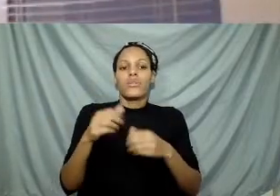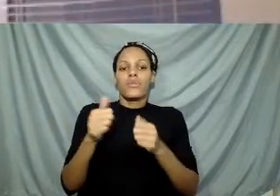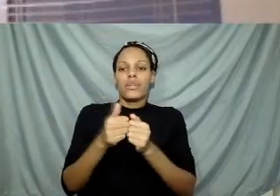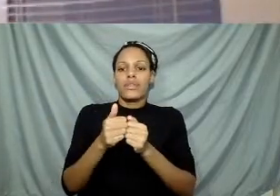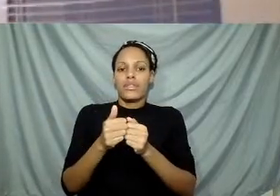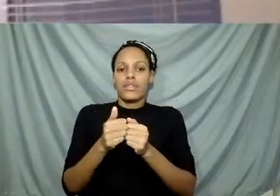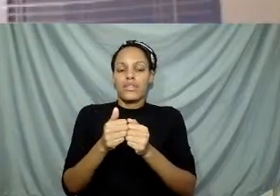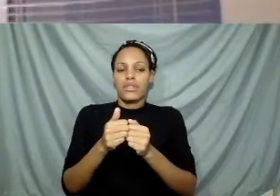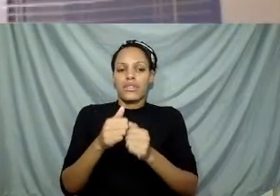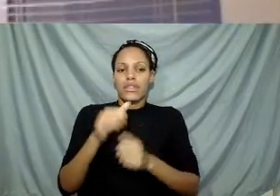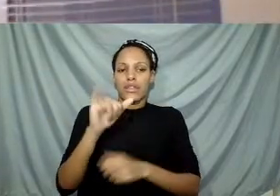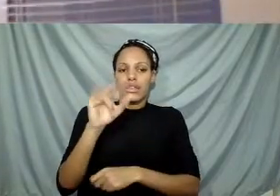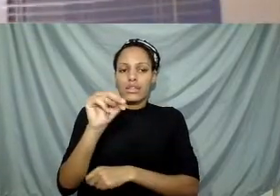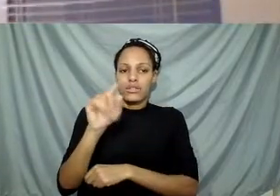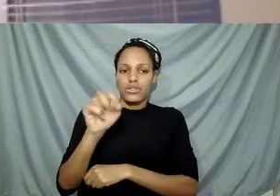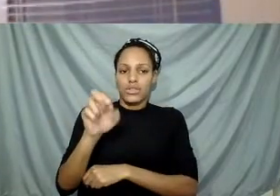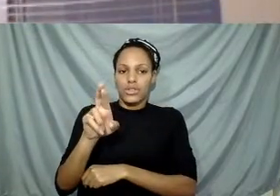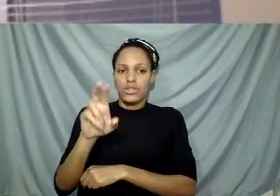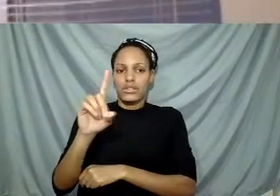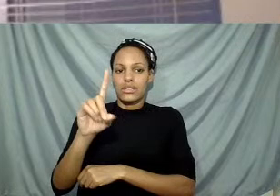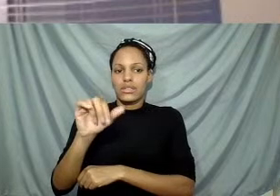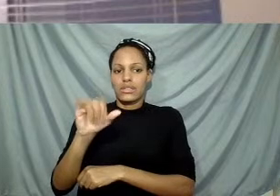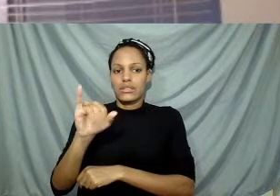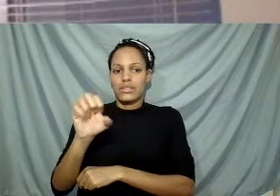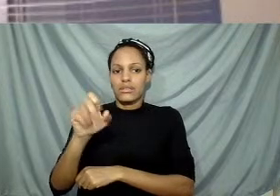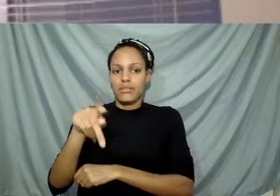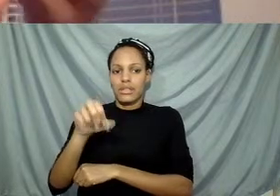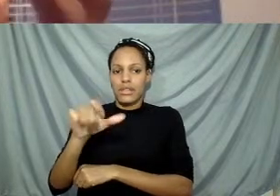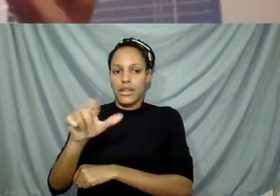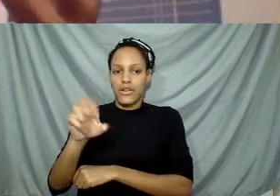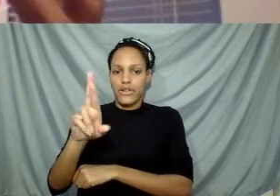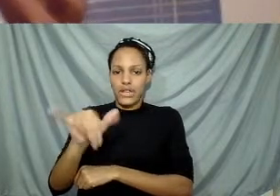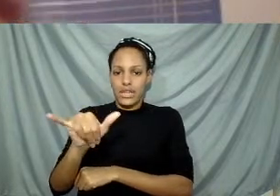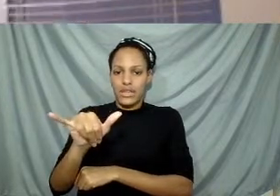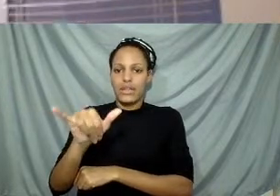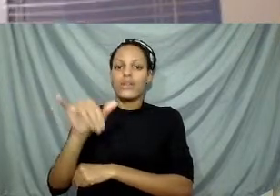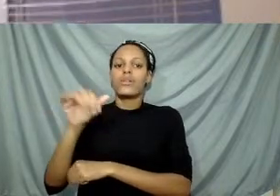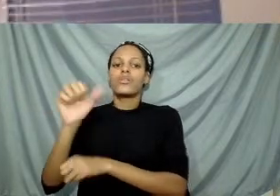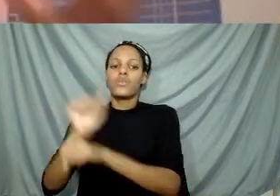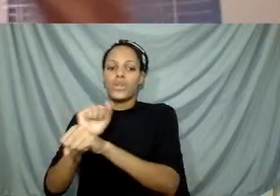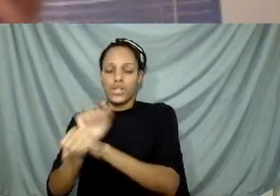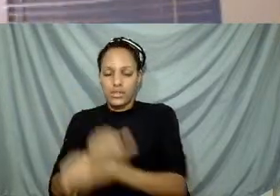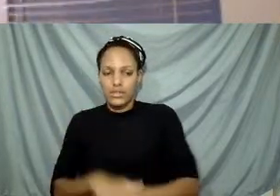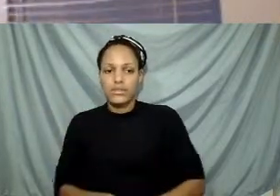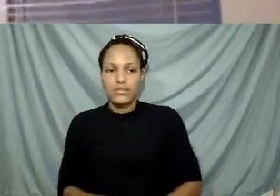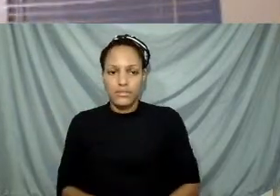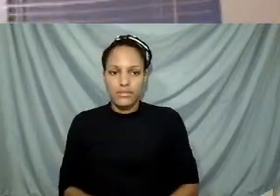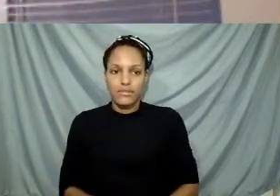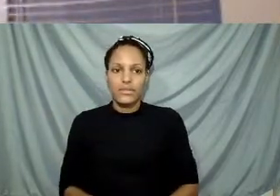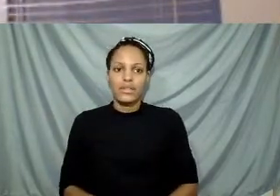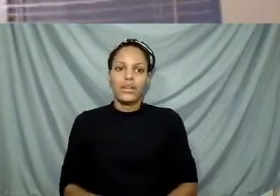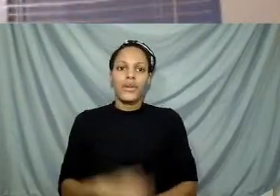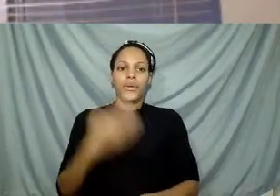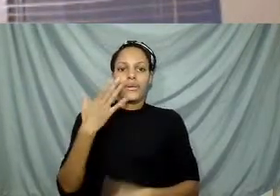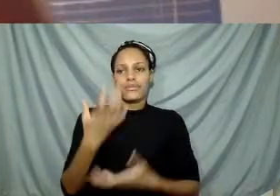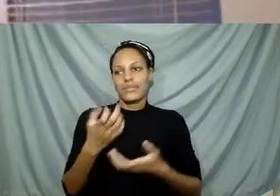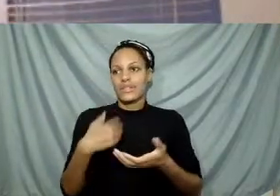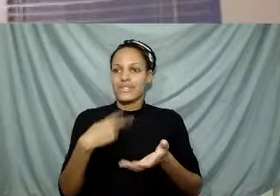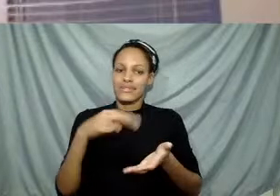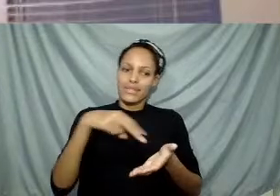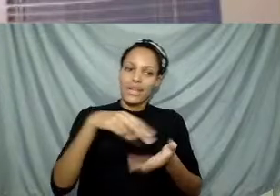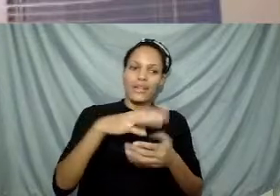been inspired by and have loved, like I'm a Broadway kid, I've danced on Broadway and I